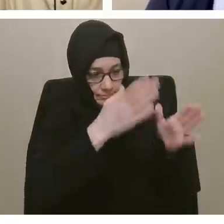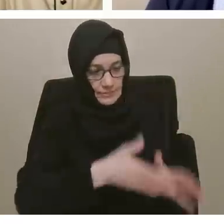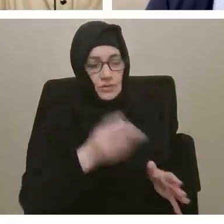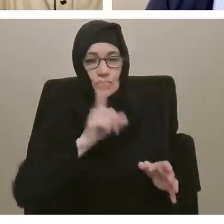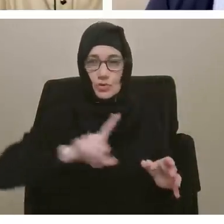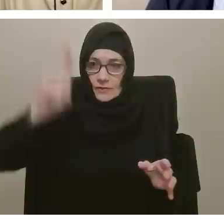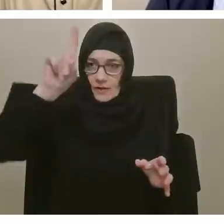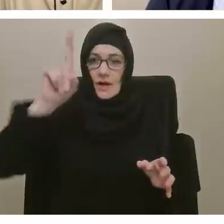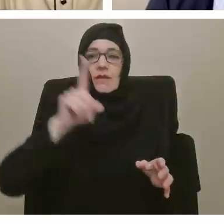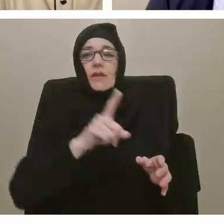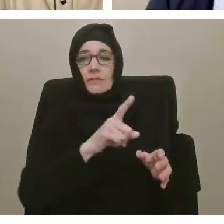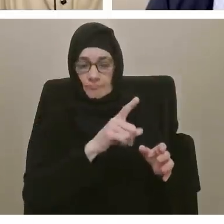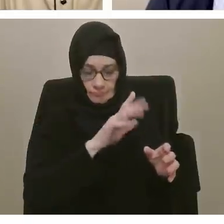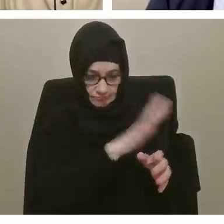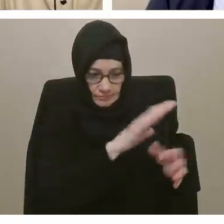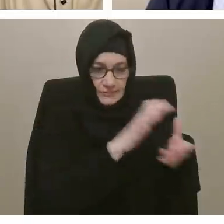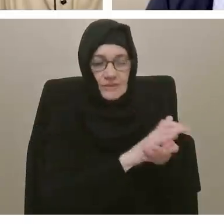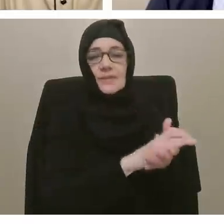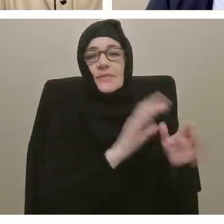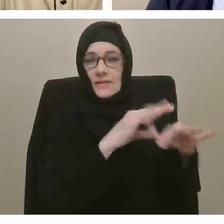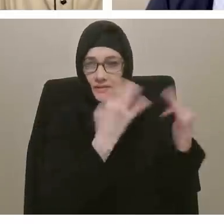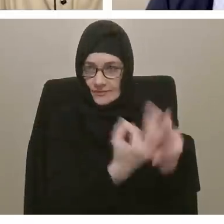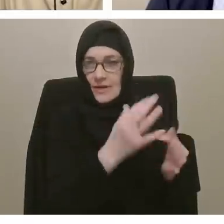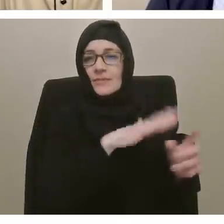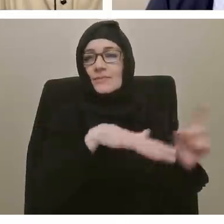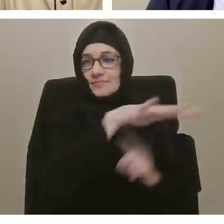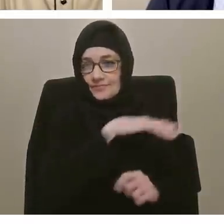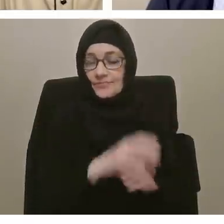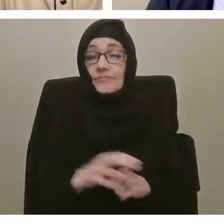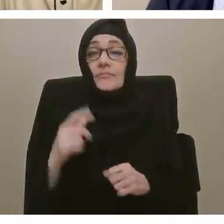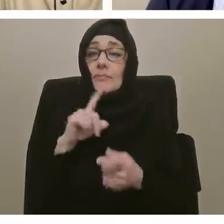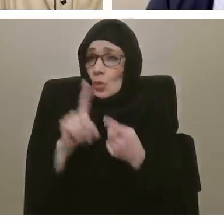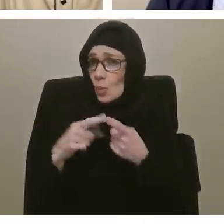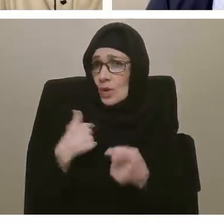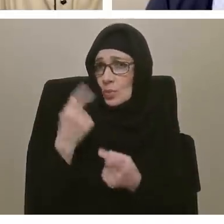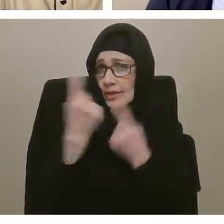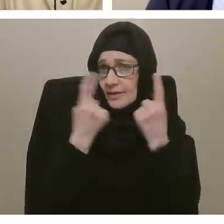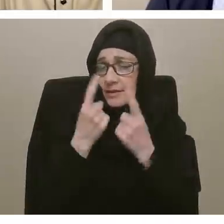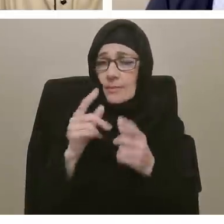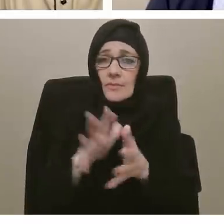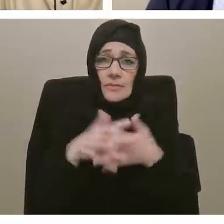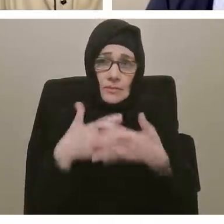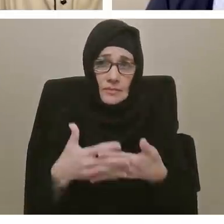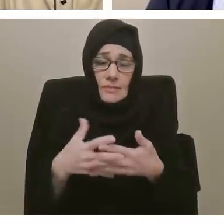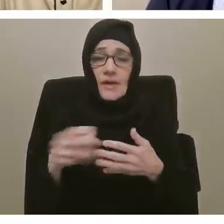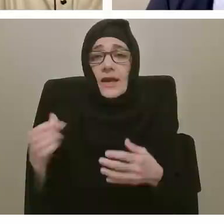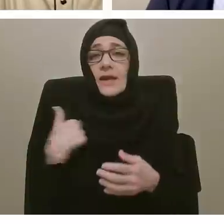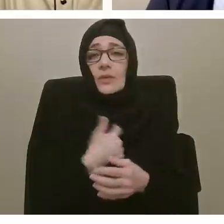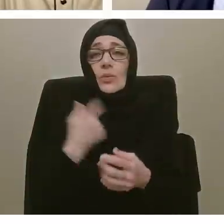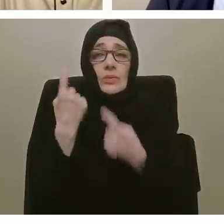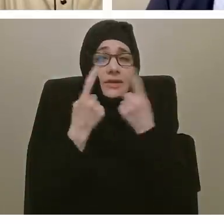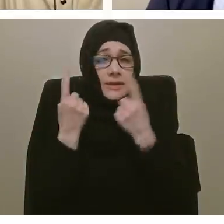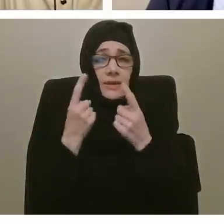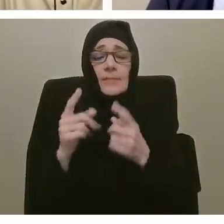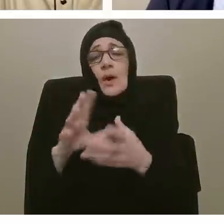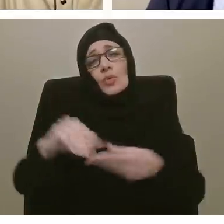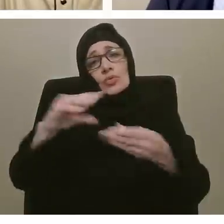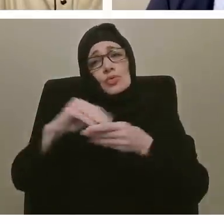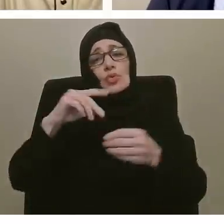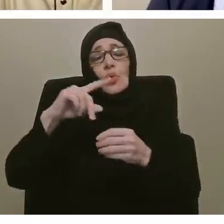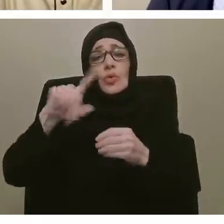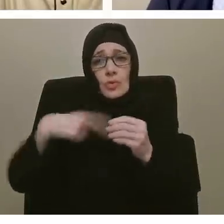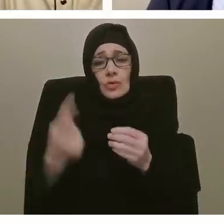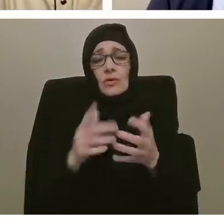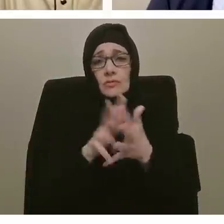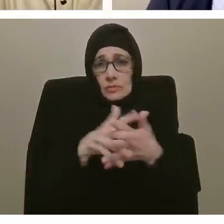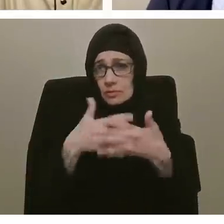Alhamdulillah, you know, when we think about the Qur'an, and we think about, if you will, the story of the Qur'an and the